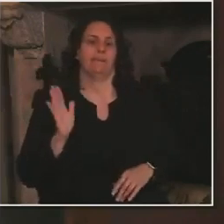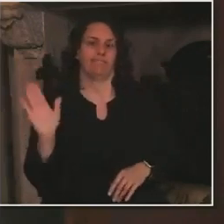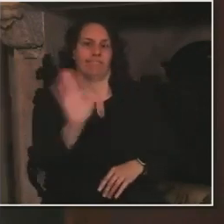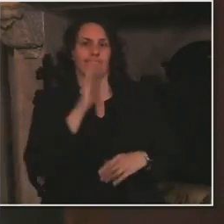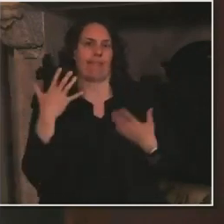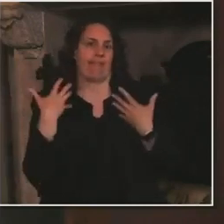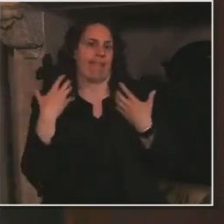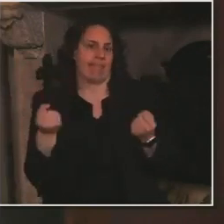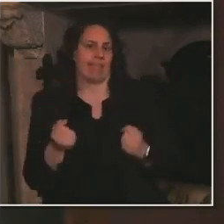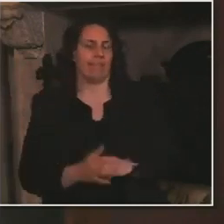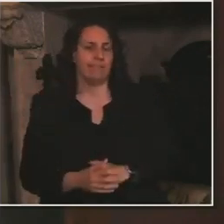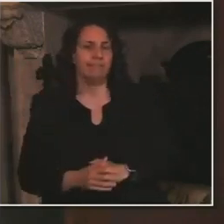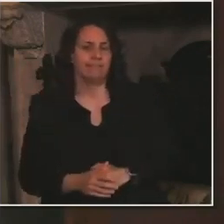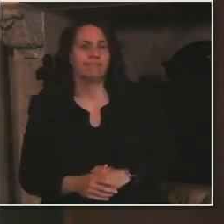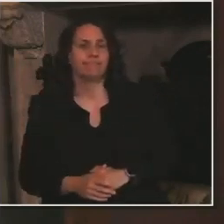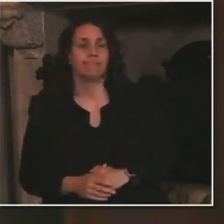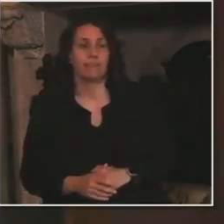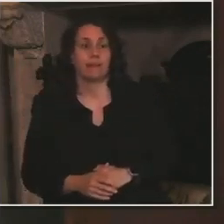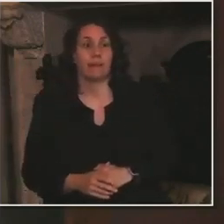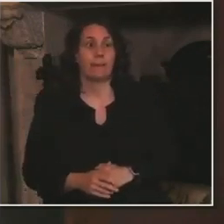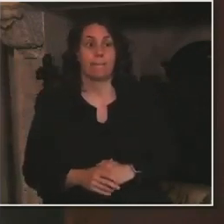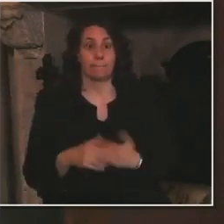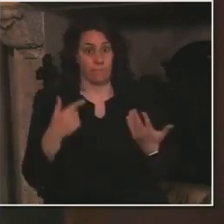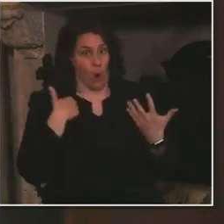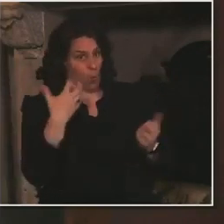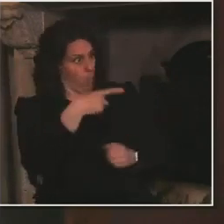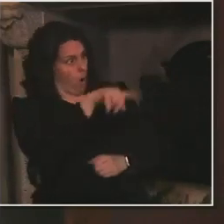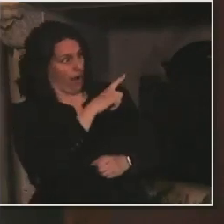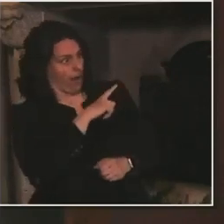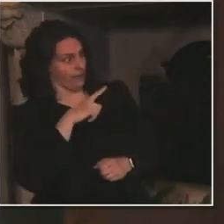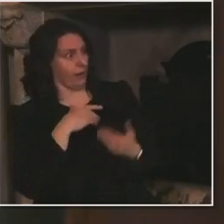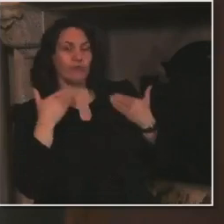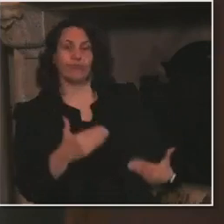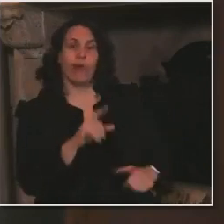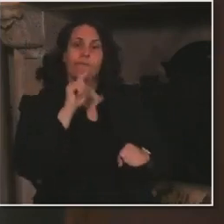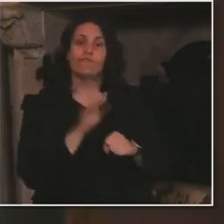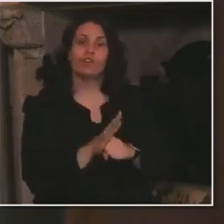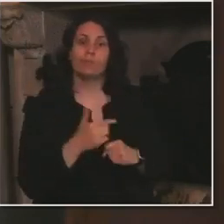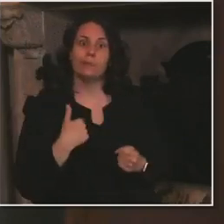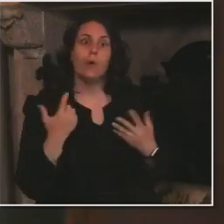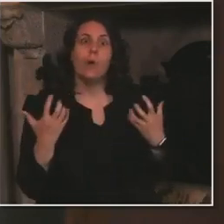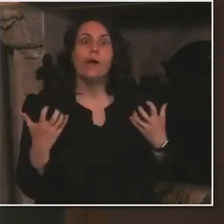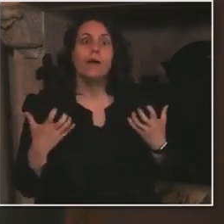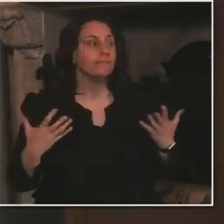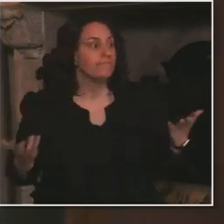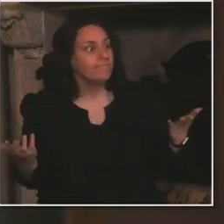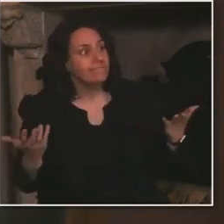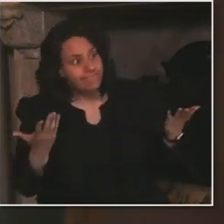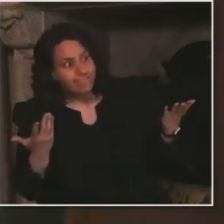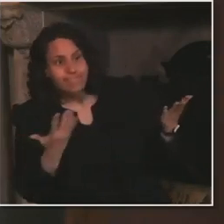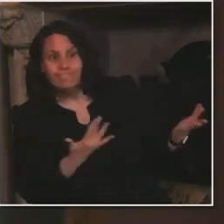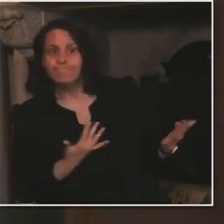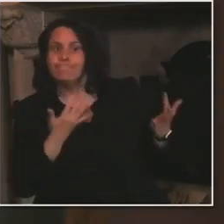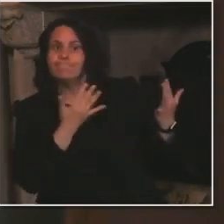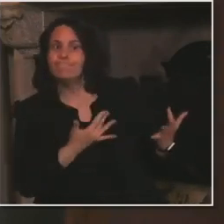Would I like to be confirmed? Absolutely. I feel like I certainly have worked in good